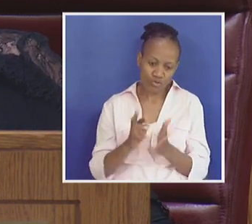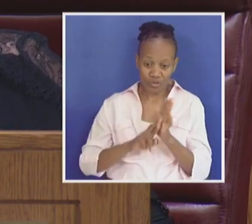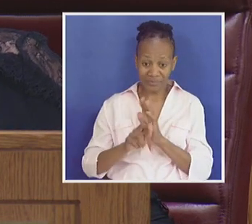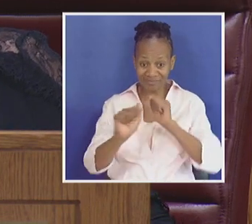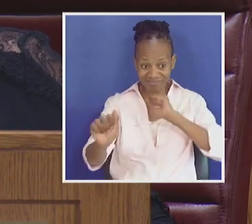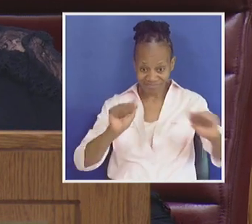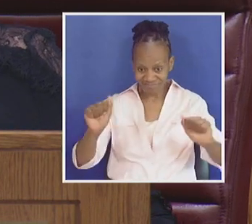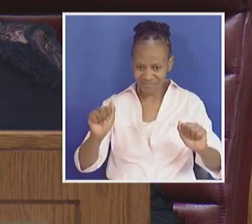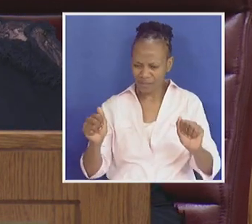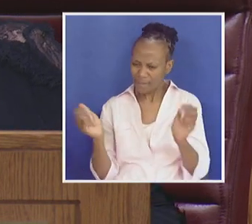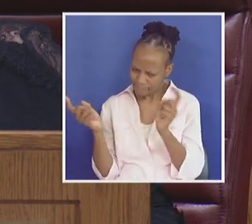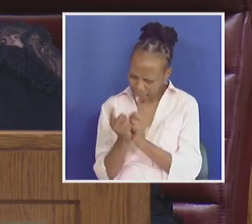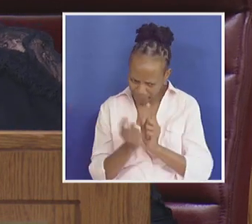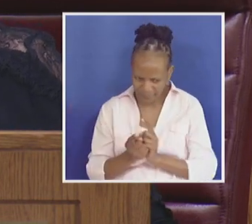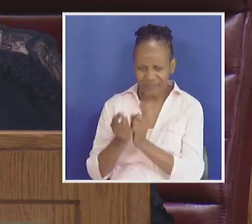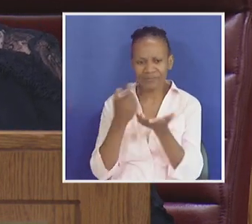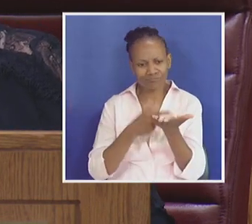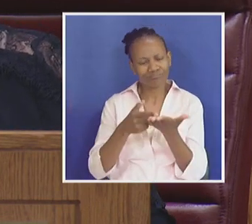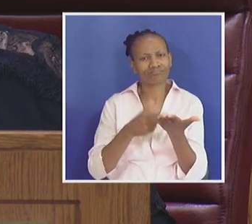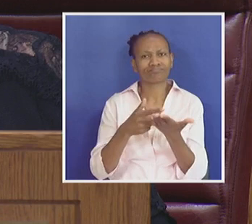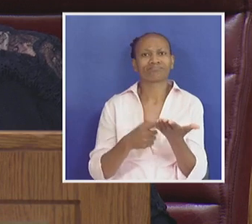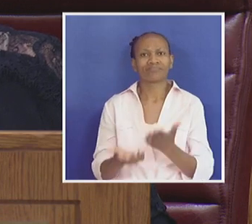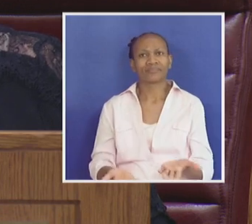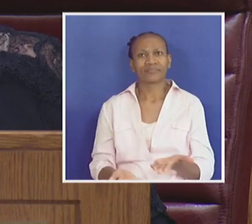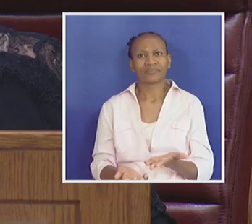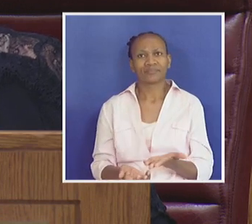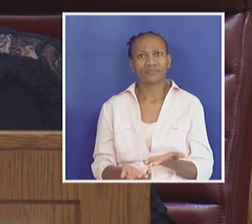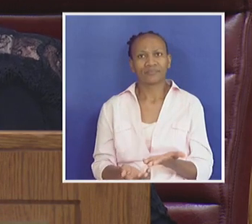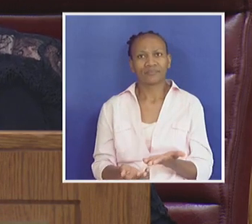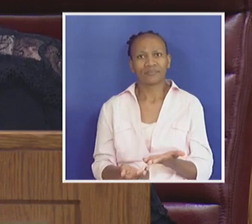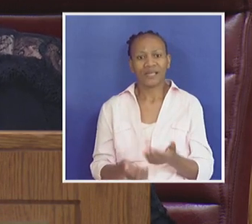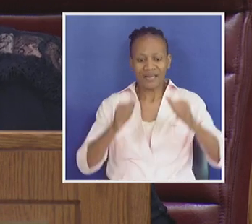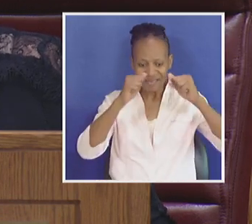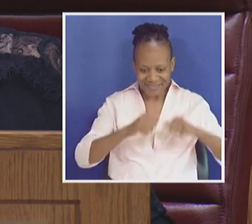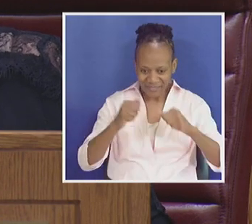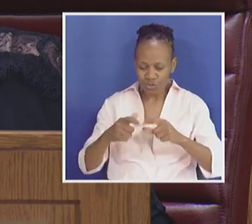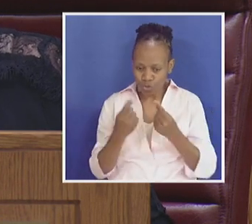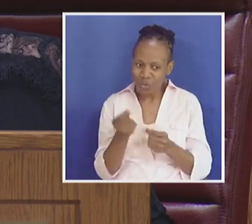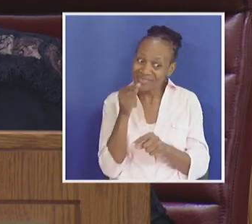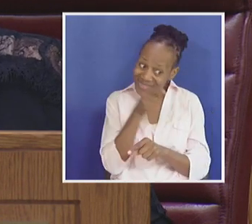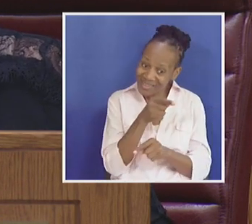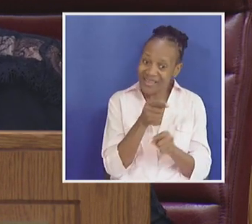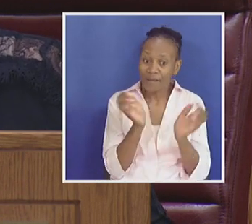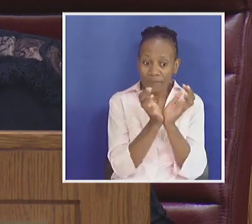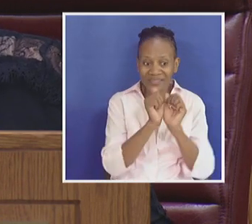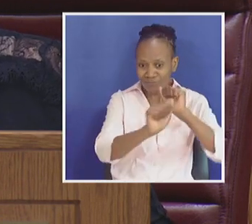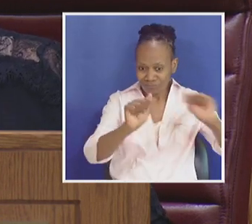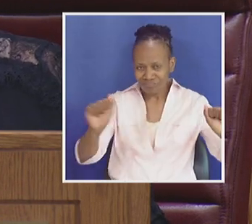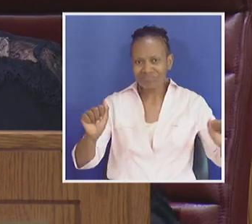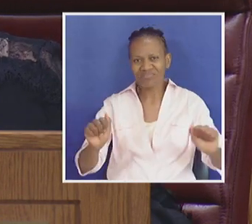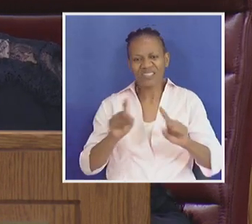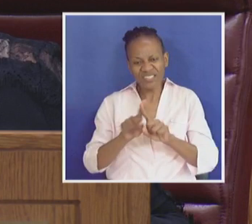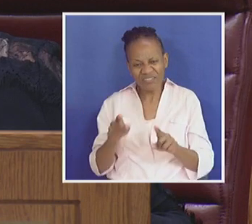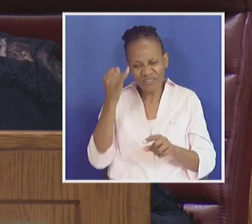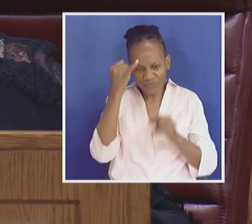delegations, you get your consensus there, you note your differences there,